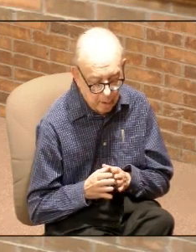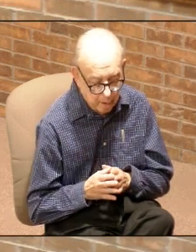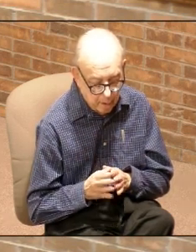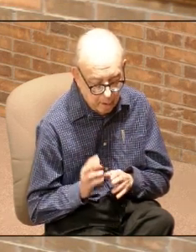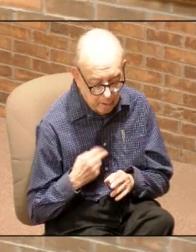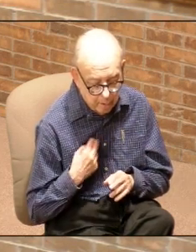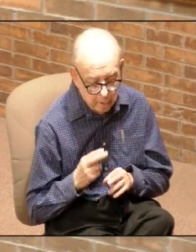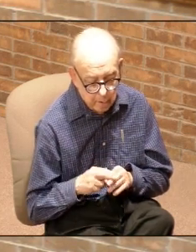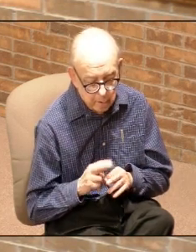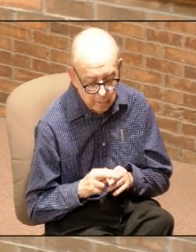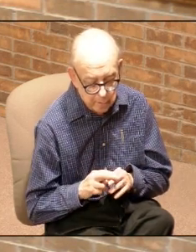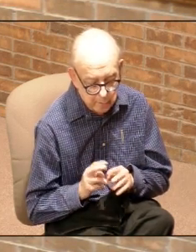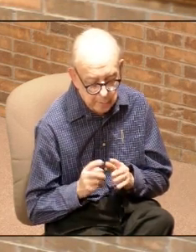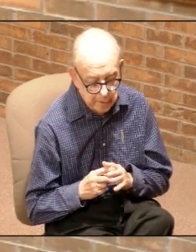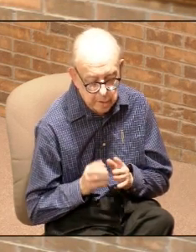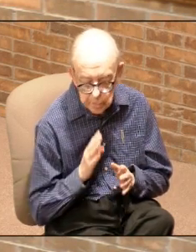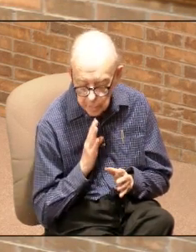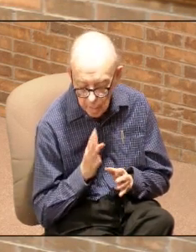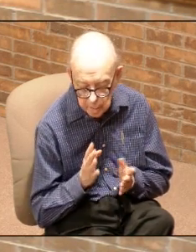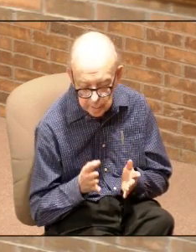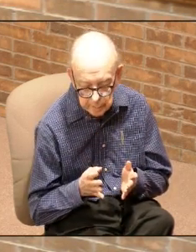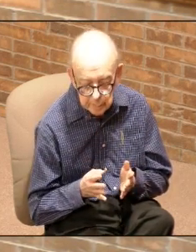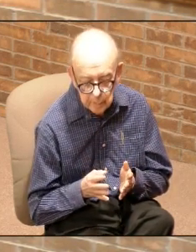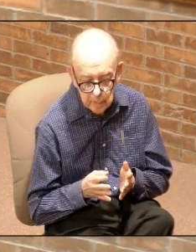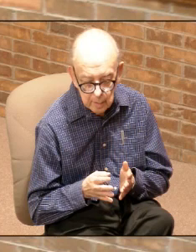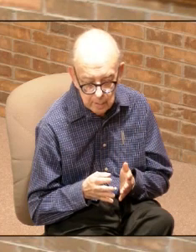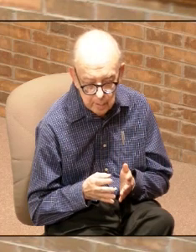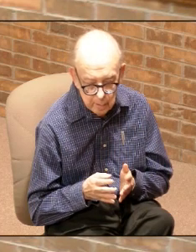we sat down and we began to talk. Right?